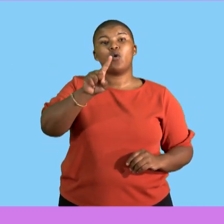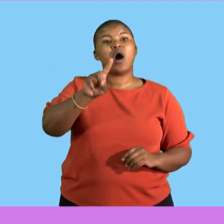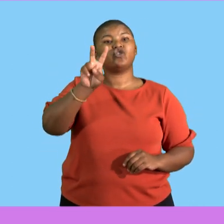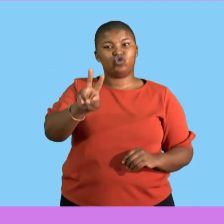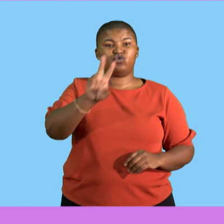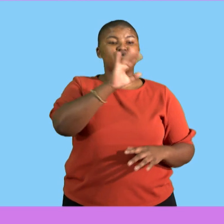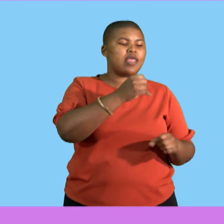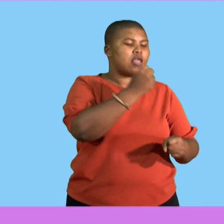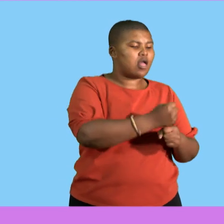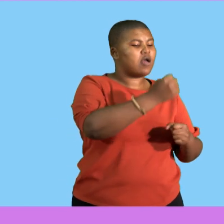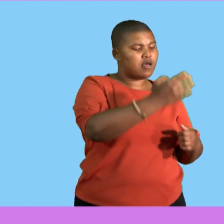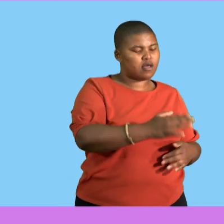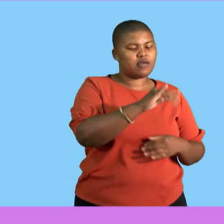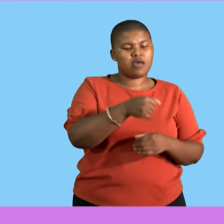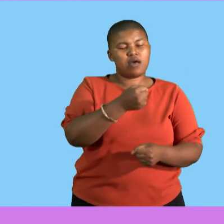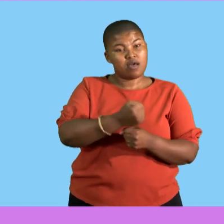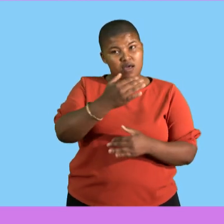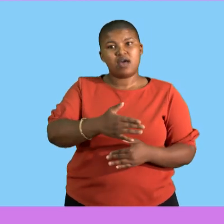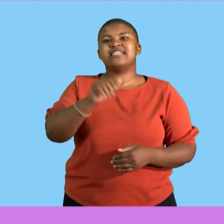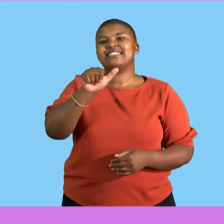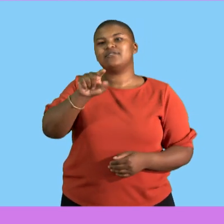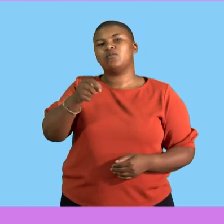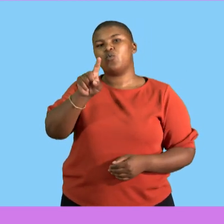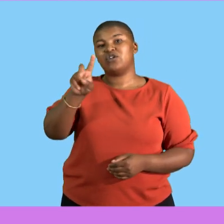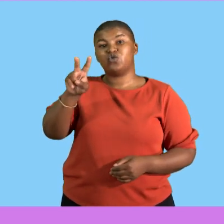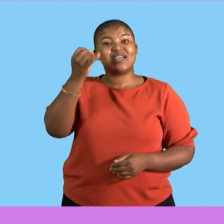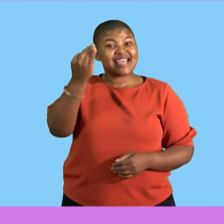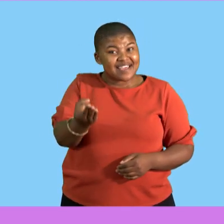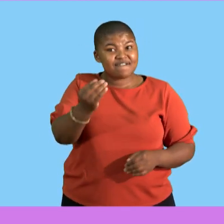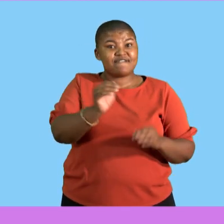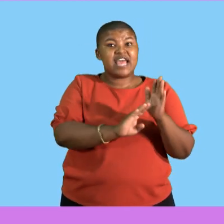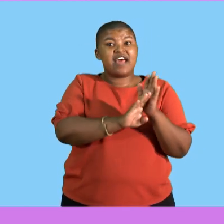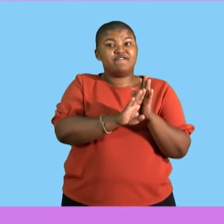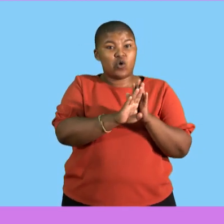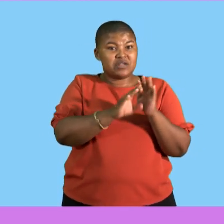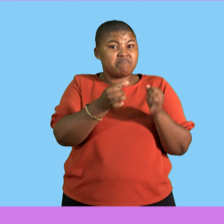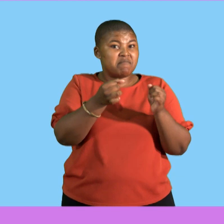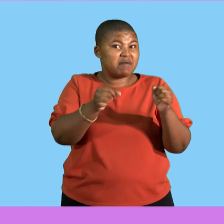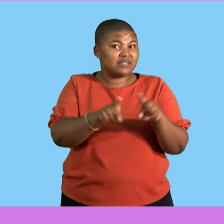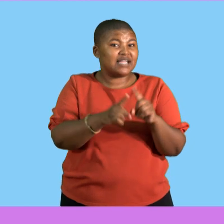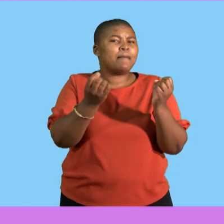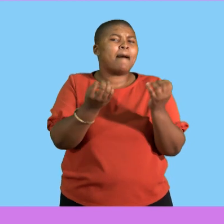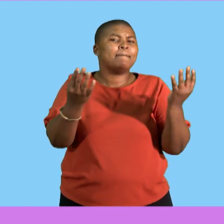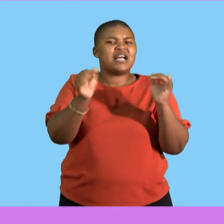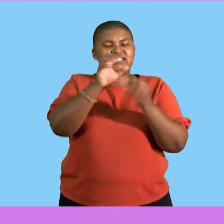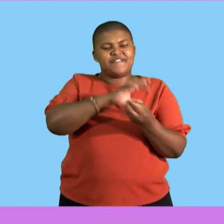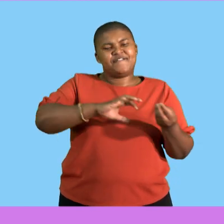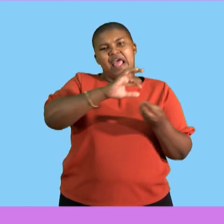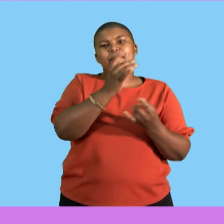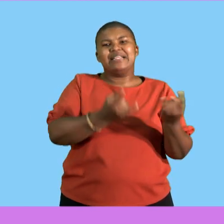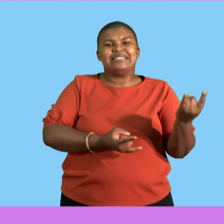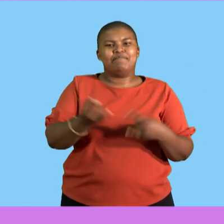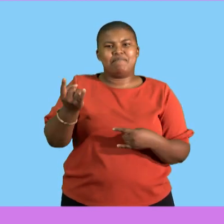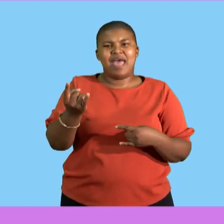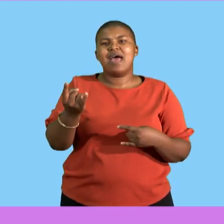6.12%. If the average rate of inflation remains the same for the next 2 years, how much can a family of